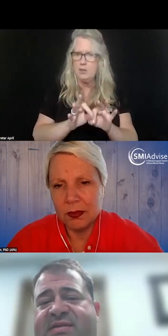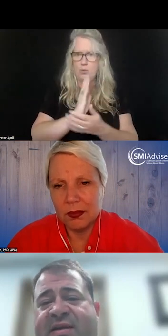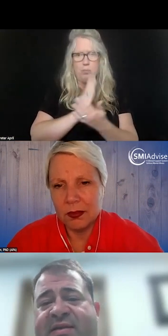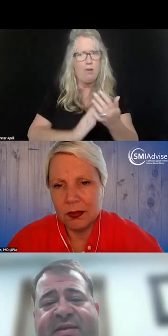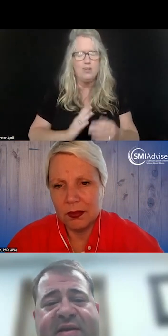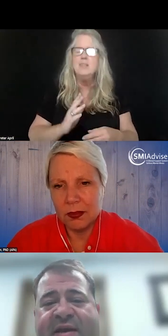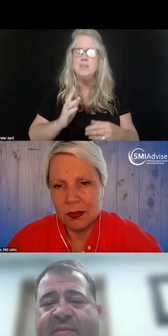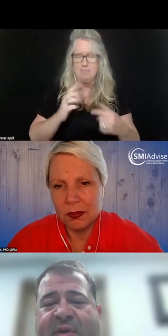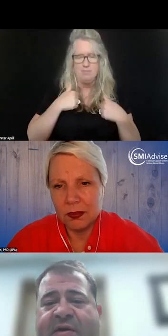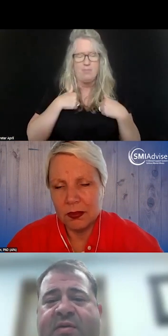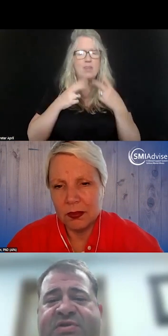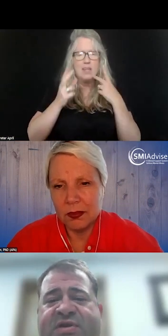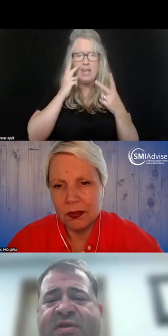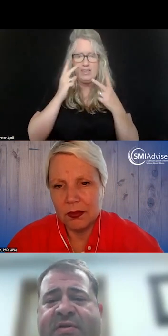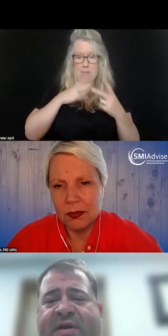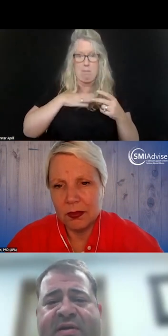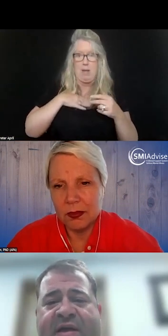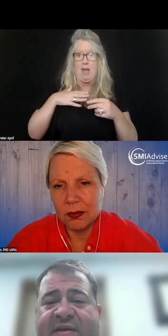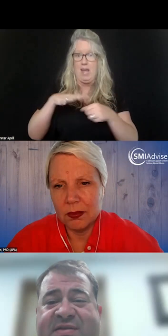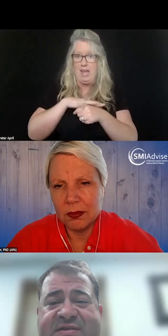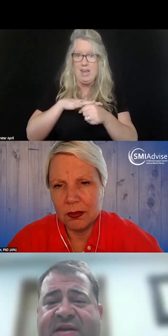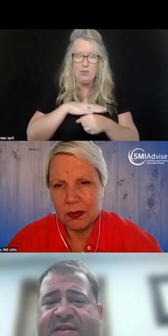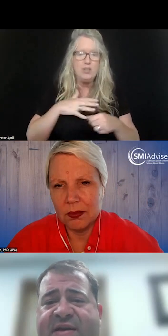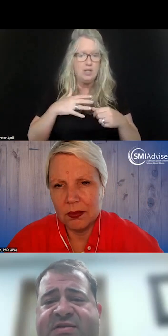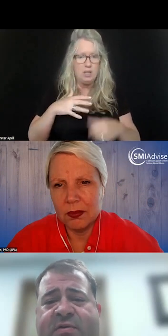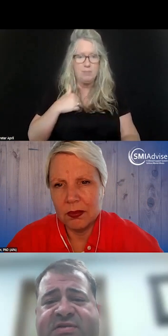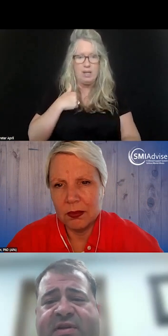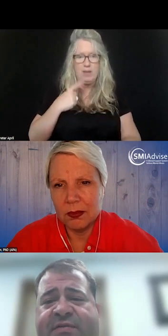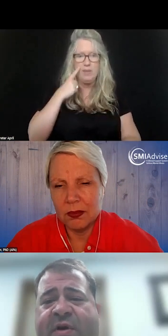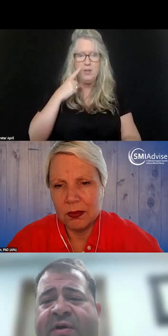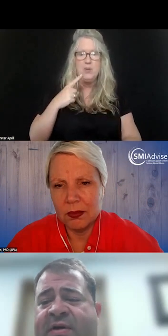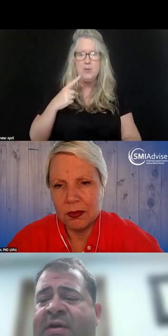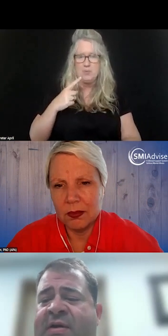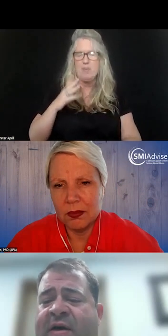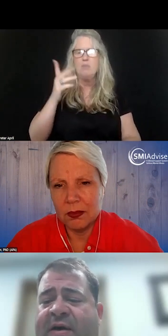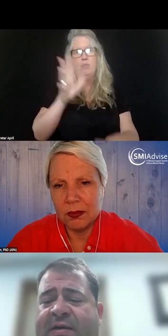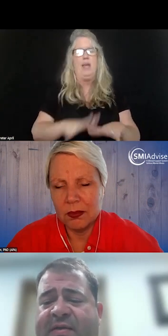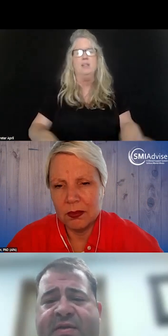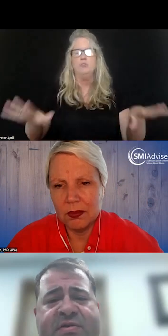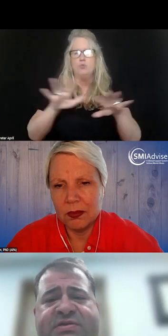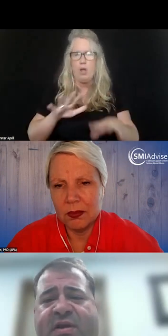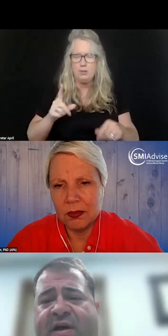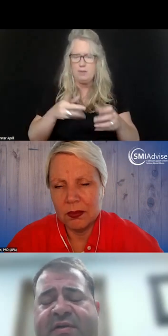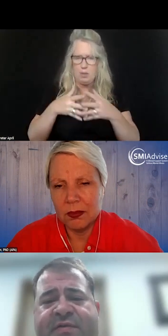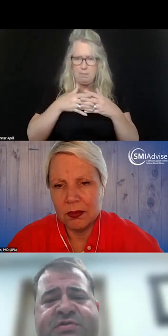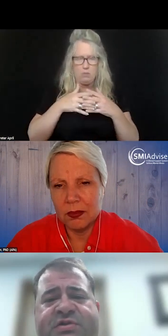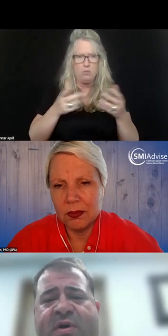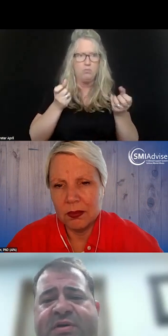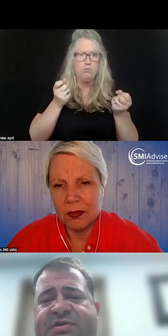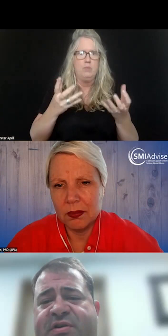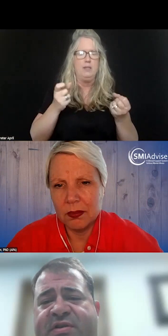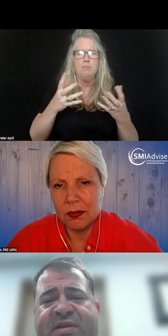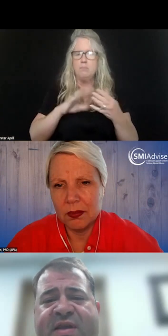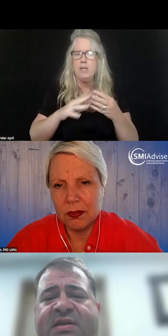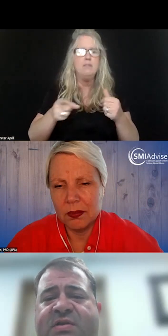I see that like in my area in particular, and I think this is kind of the case across a lot of America, that there's a lot of first